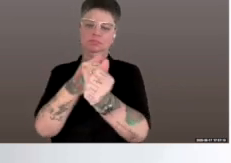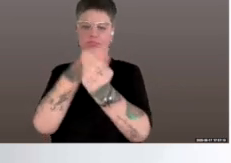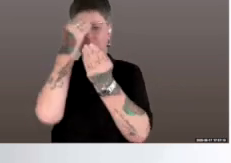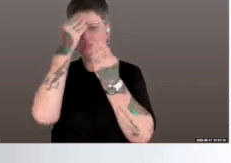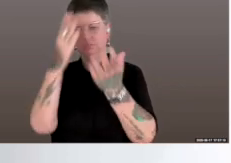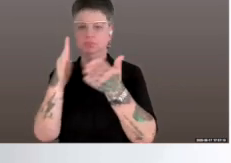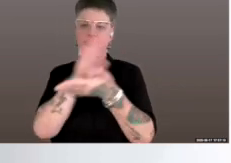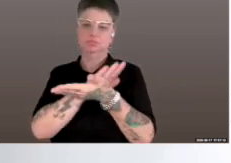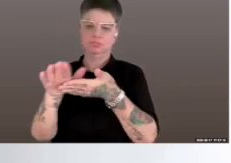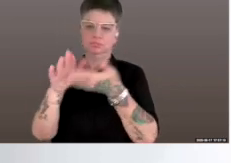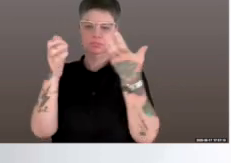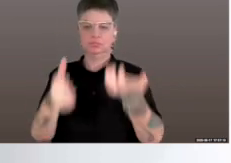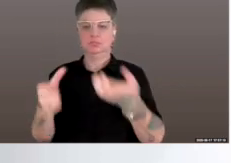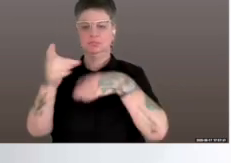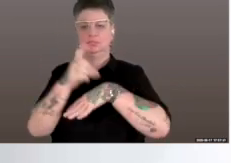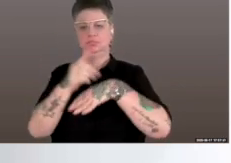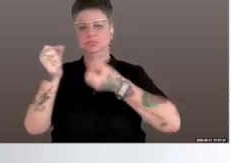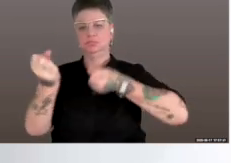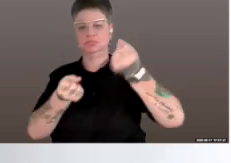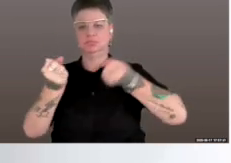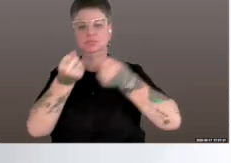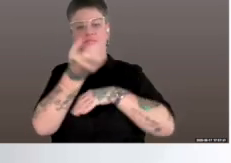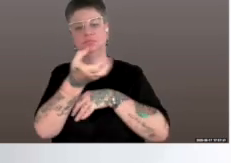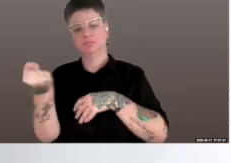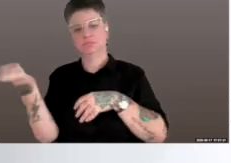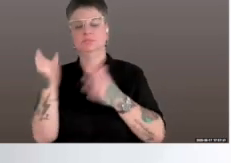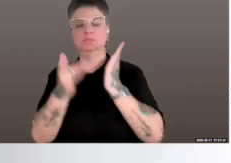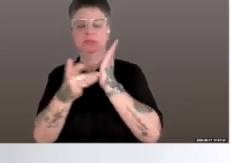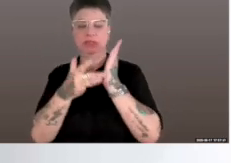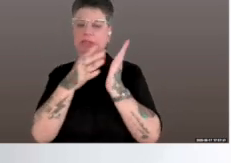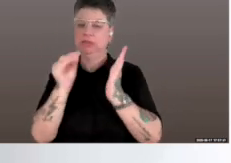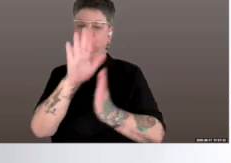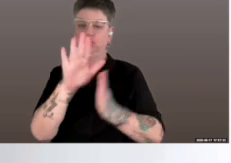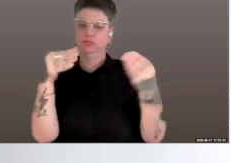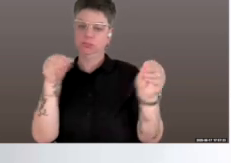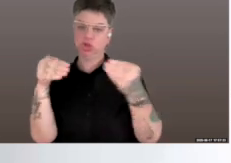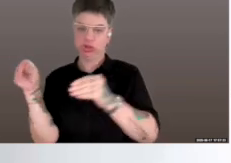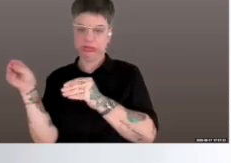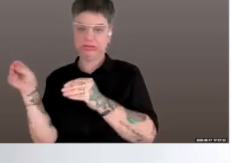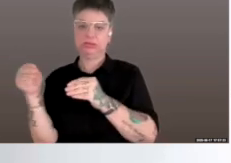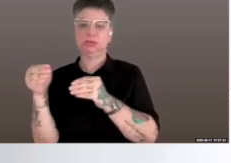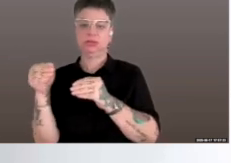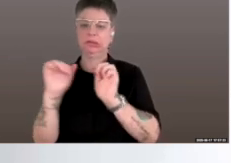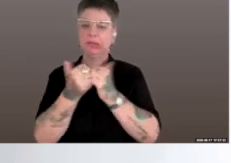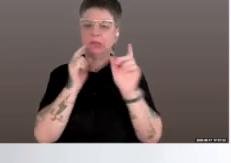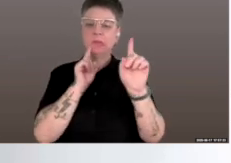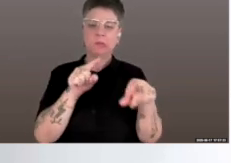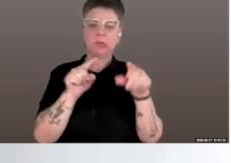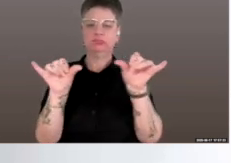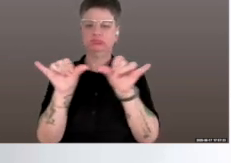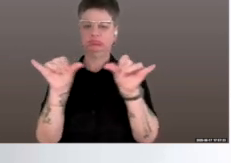typically focused on bringing cleaner technologies to the heavy-duty sector and supporting the state's air quality and climate change